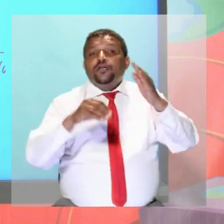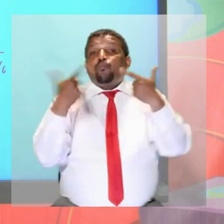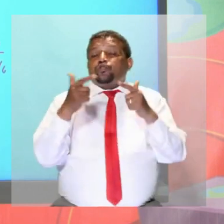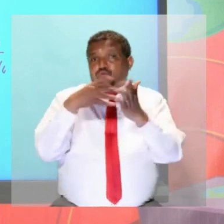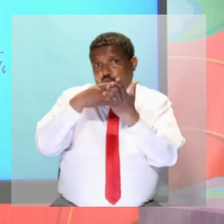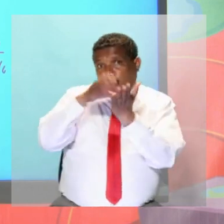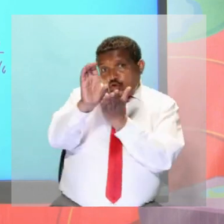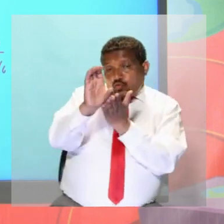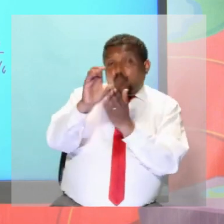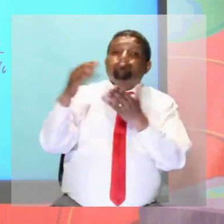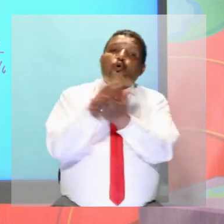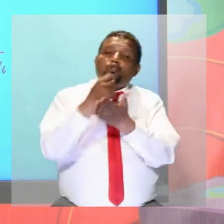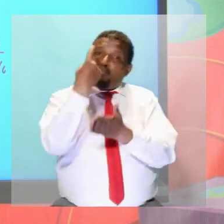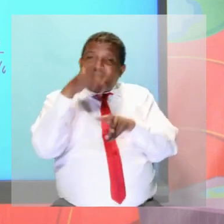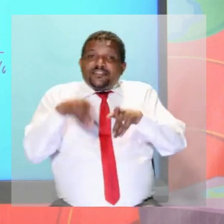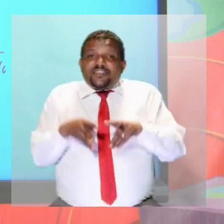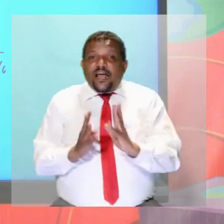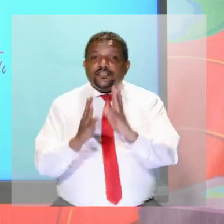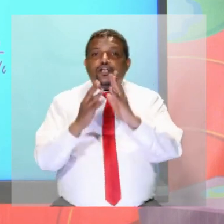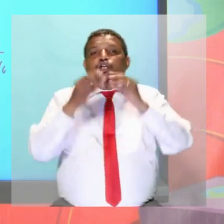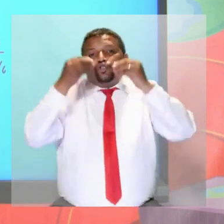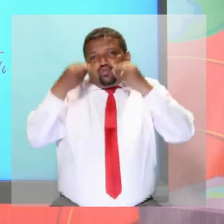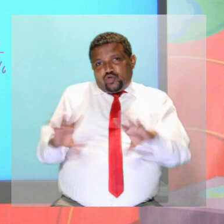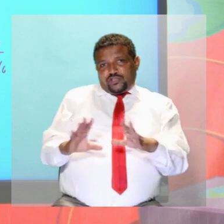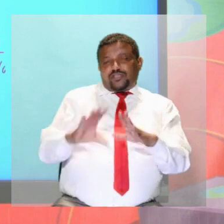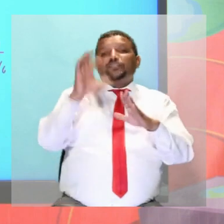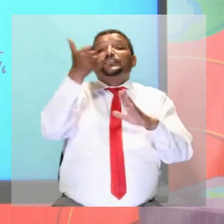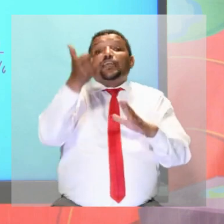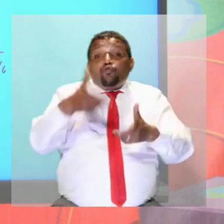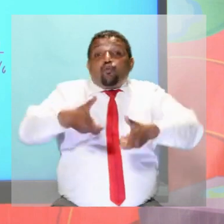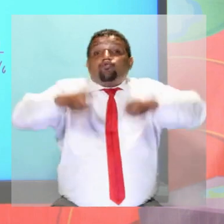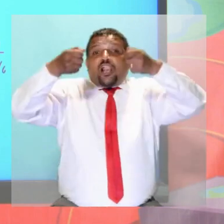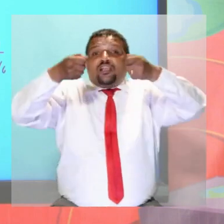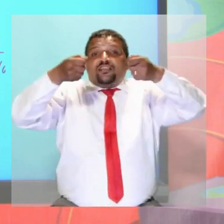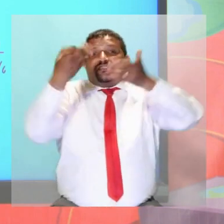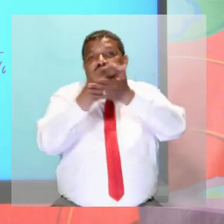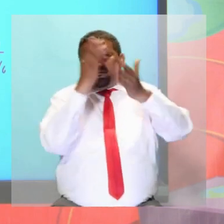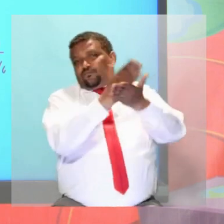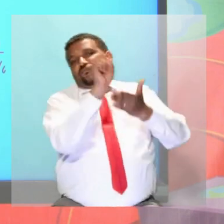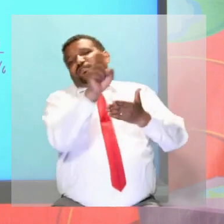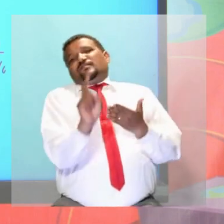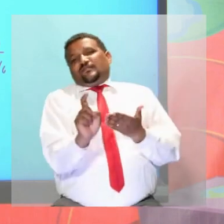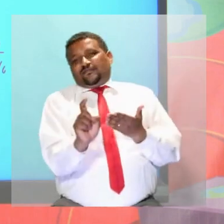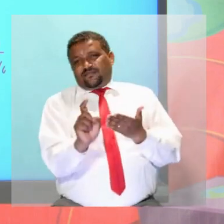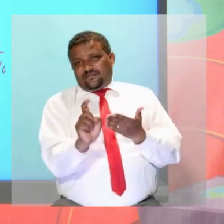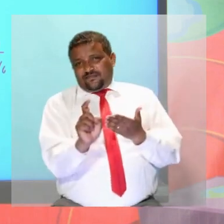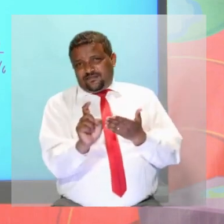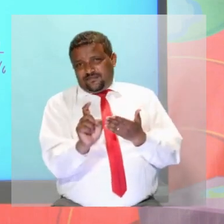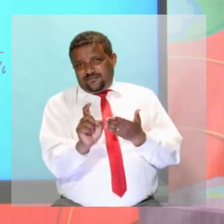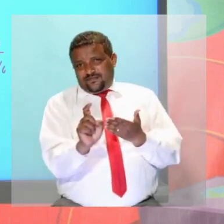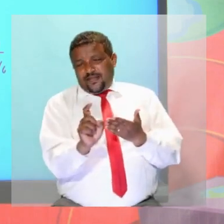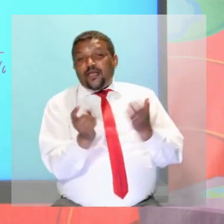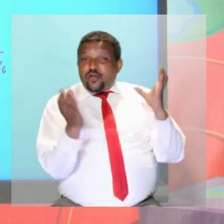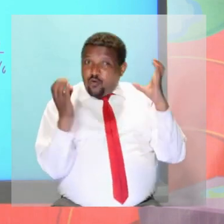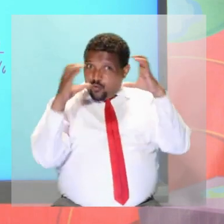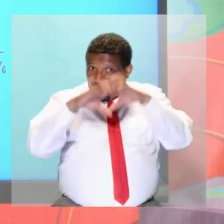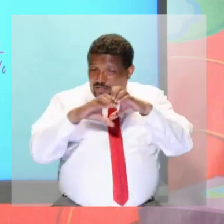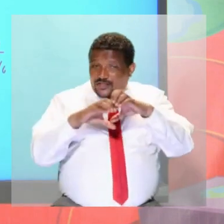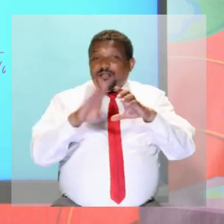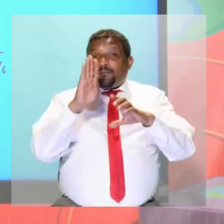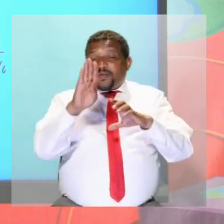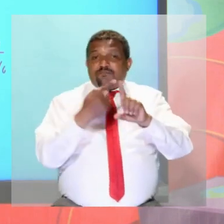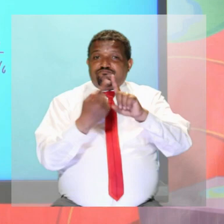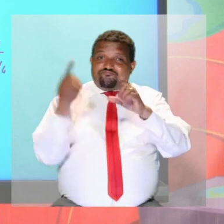of producing 1 tractor is losing 10 quintals of teff. Again, when we come across from combination